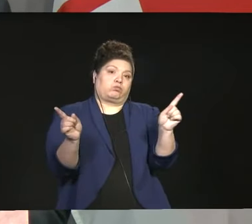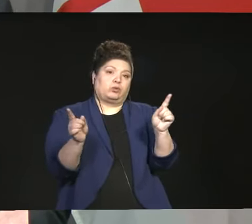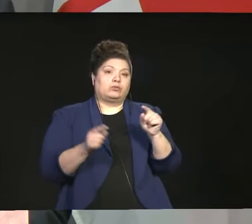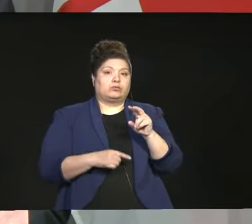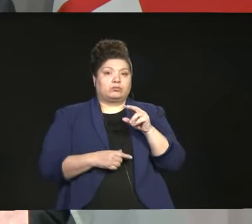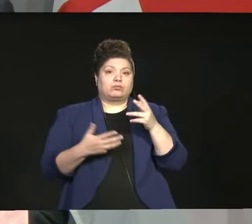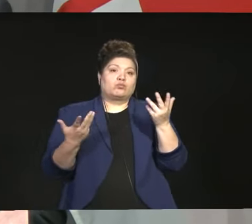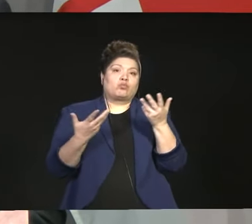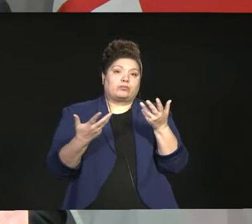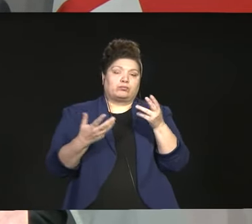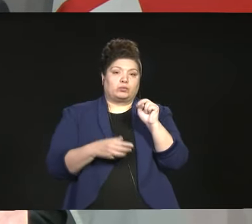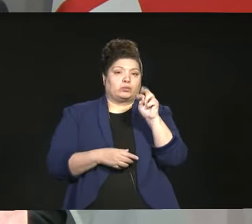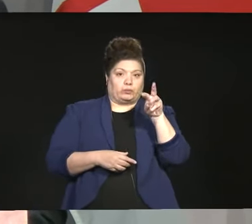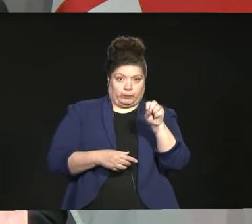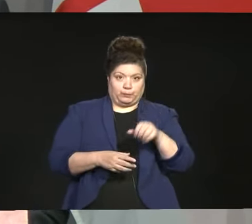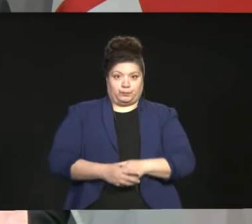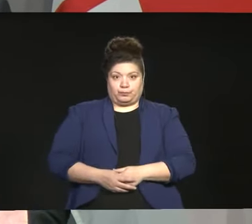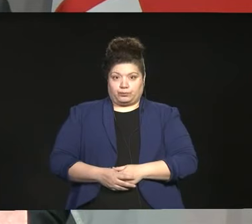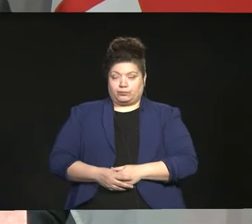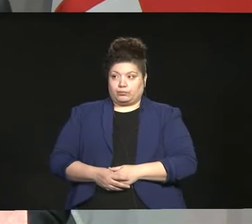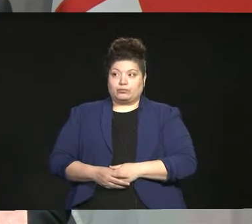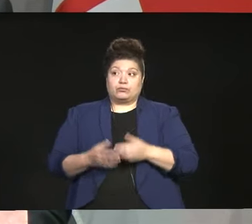Thank you. Operator, next question, please.